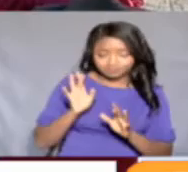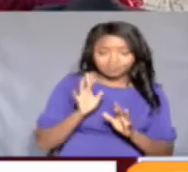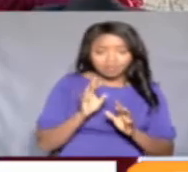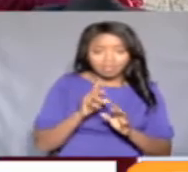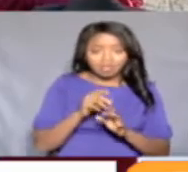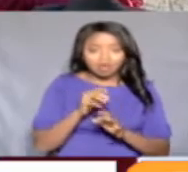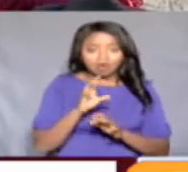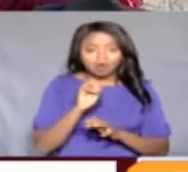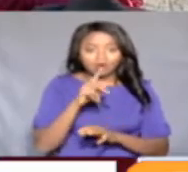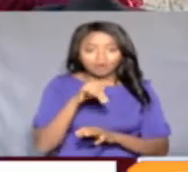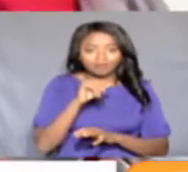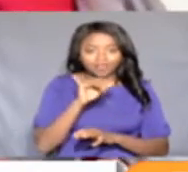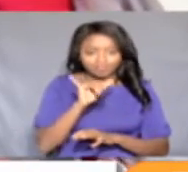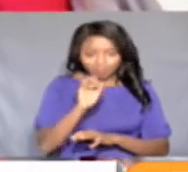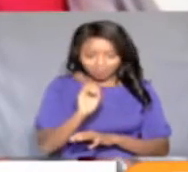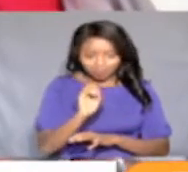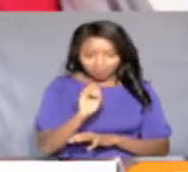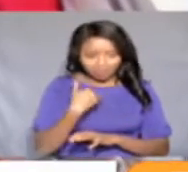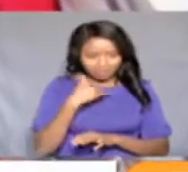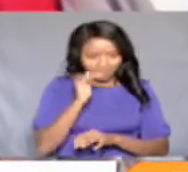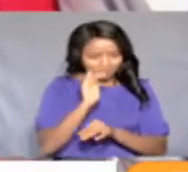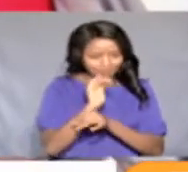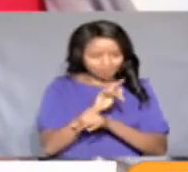one concern to the